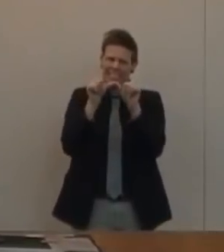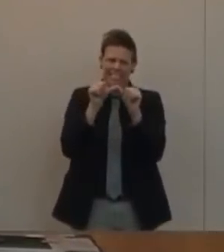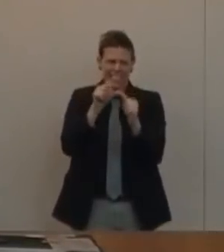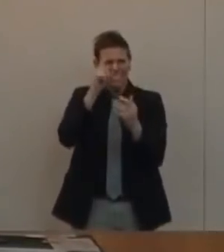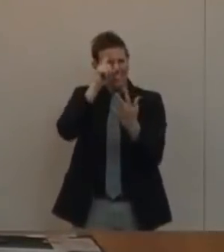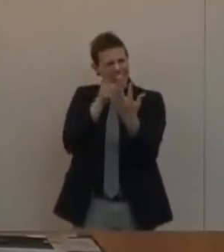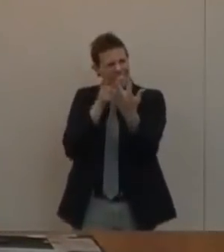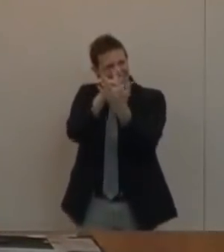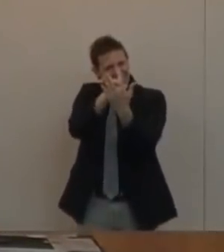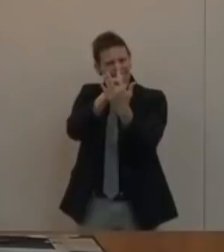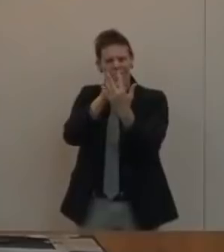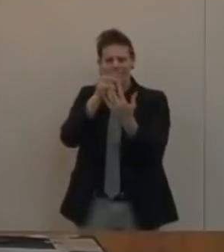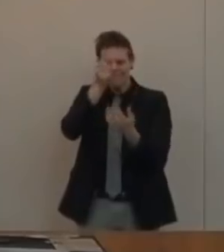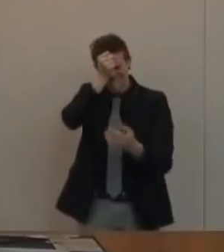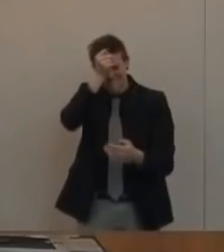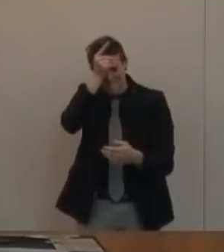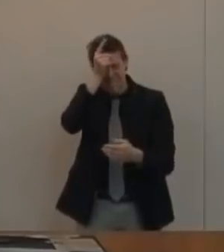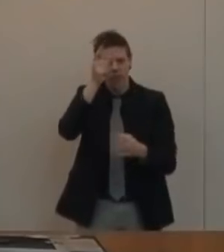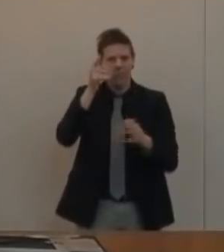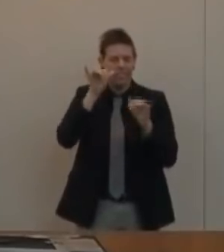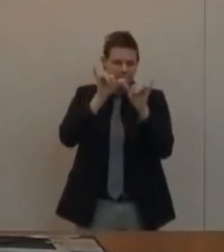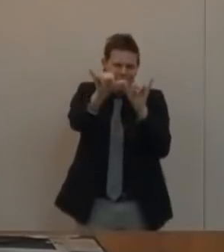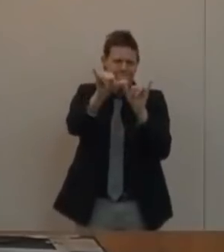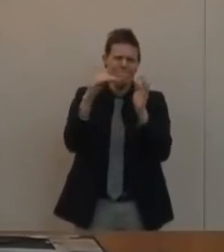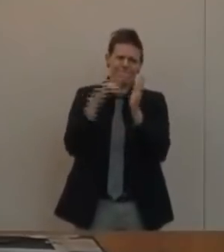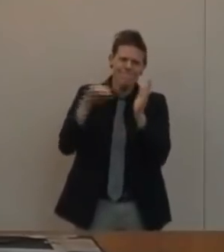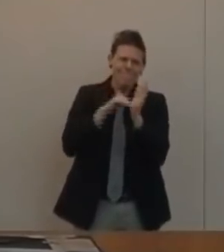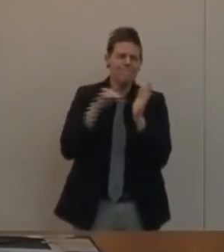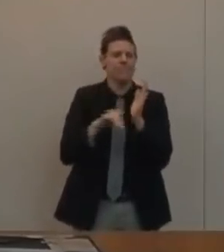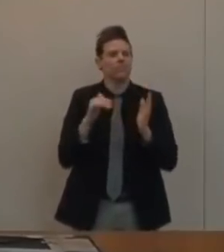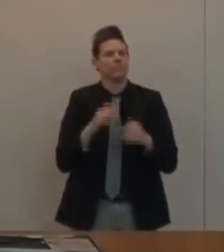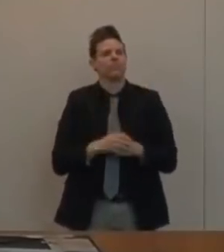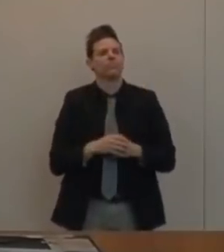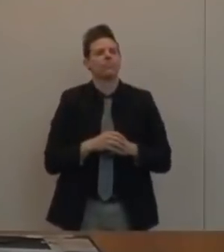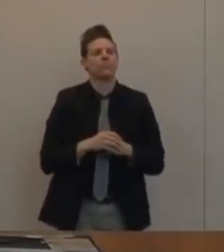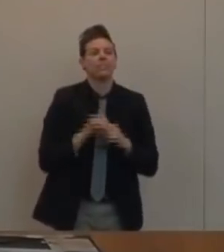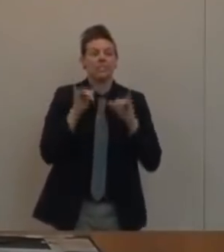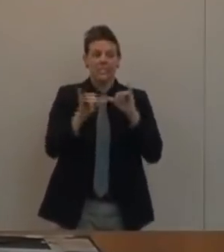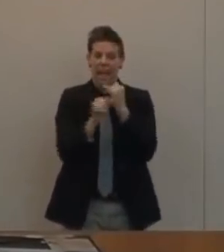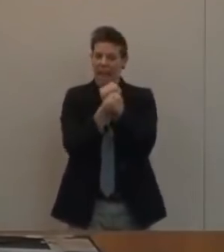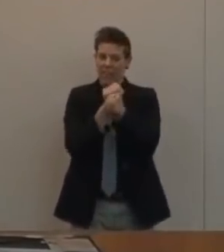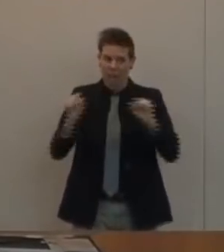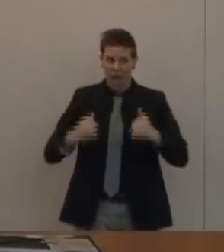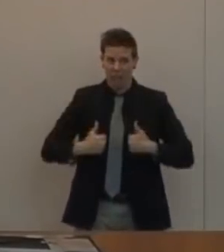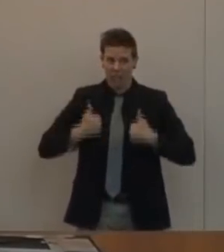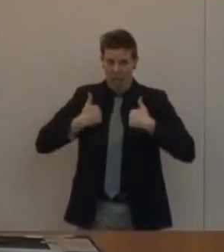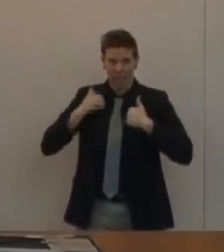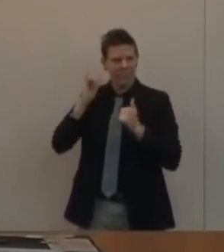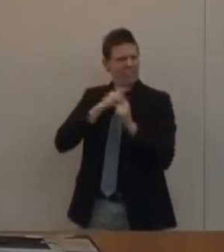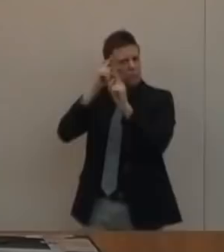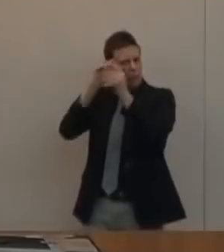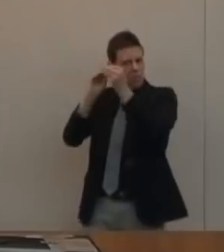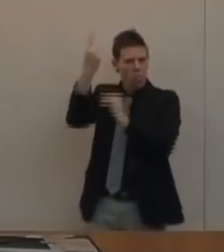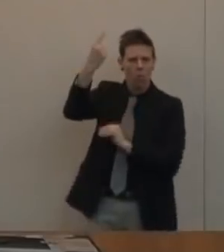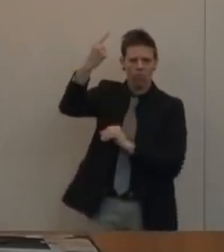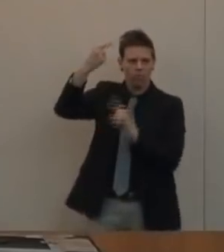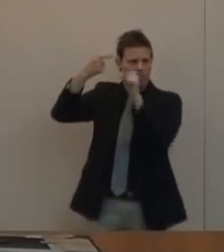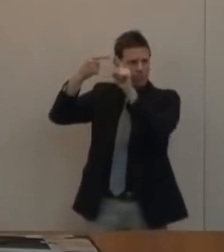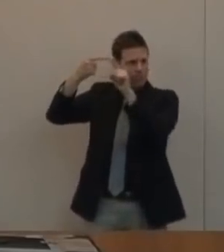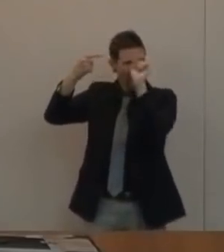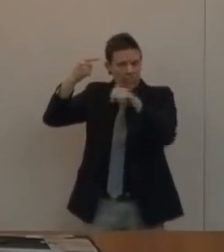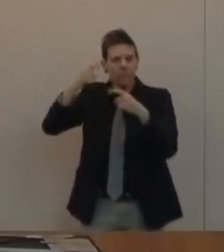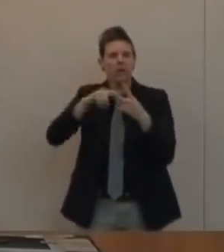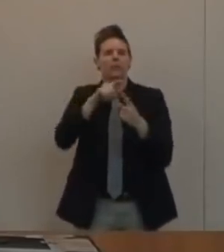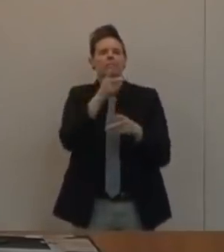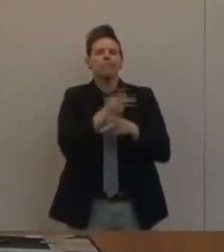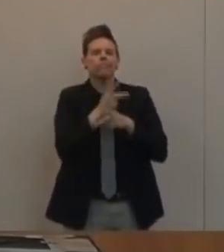only way, we save lives, and those lives are healthcare workers, first responders, any number